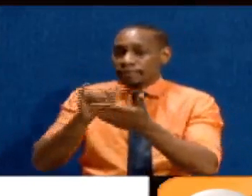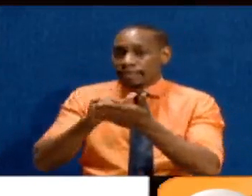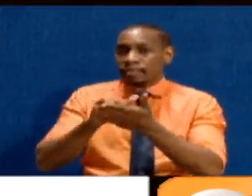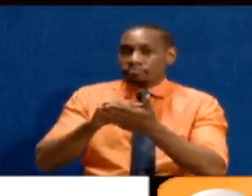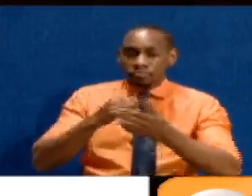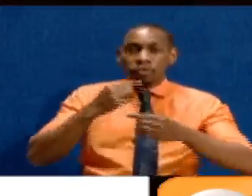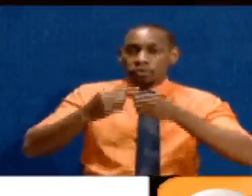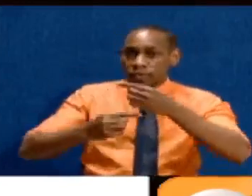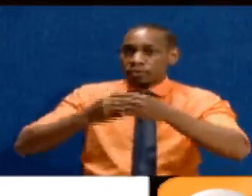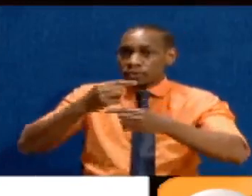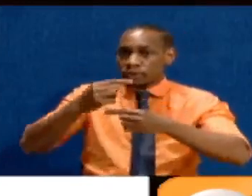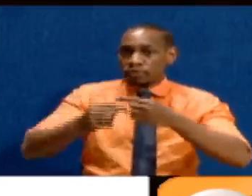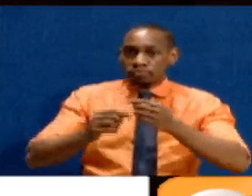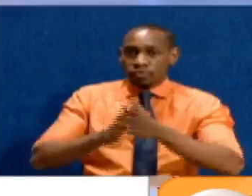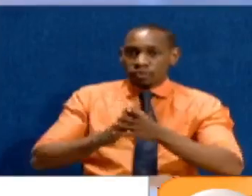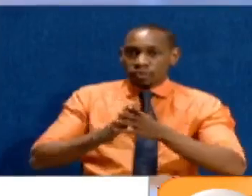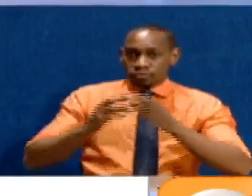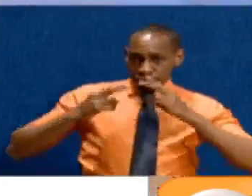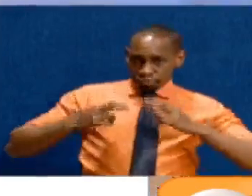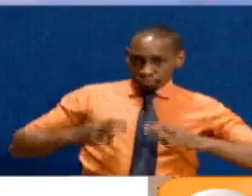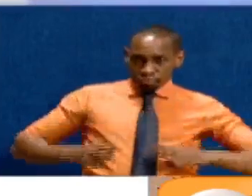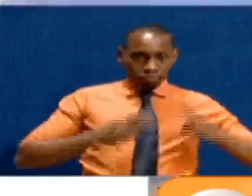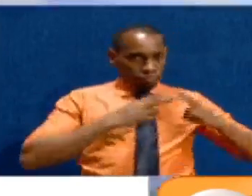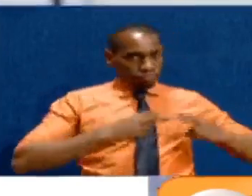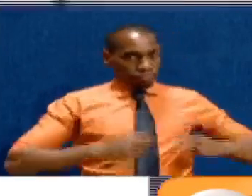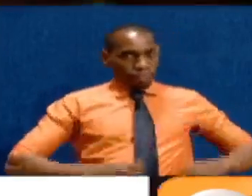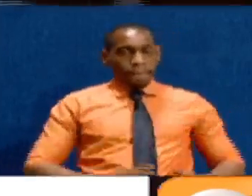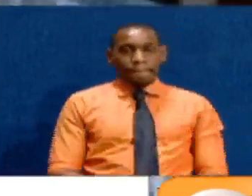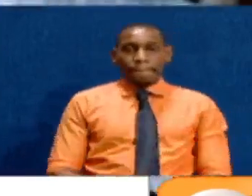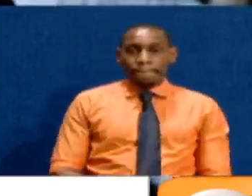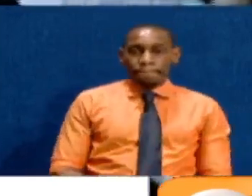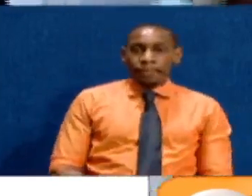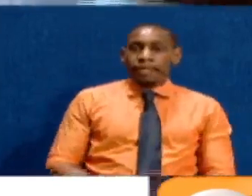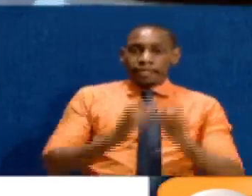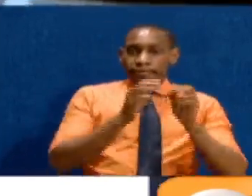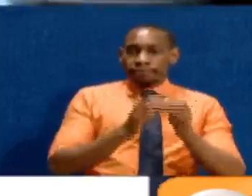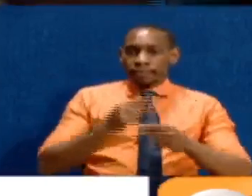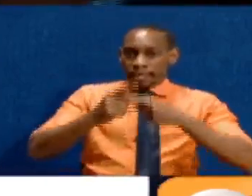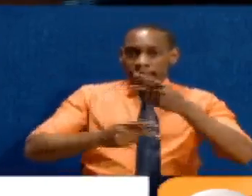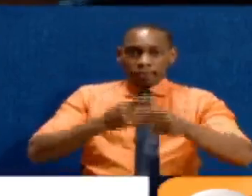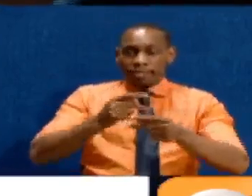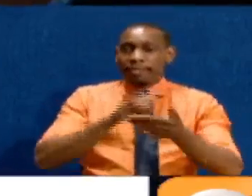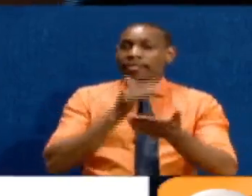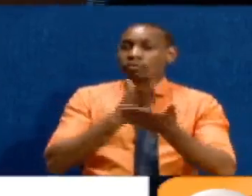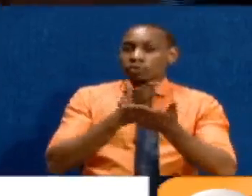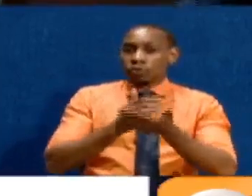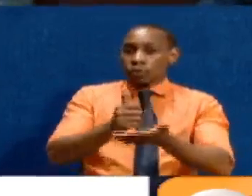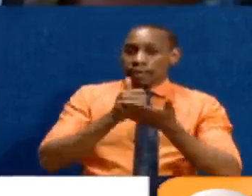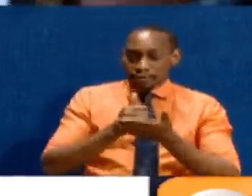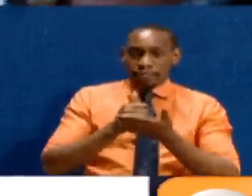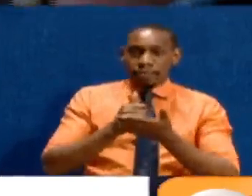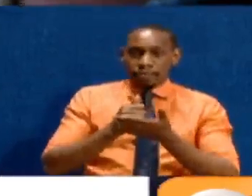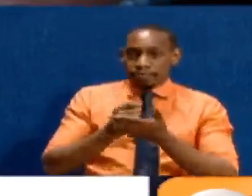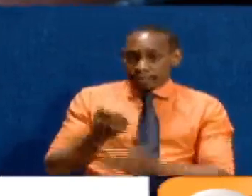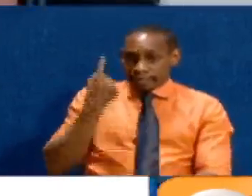just doing the examinations. Like this. This routine is certainly what helped Mwende catch it